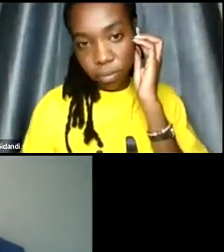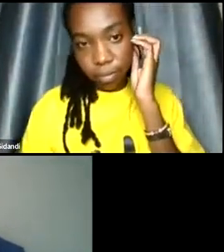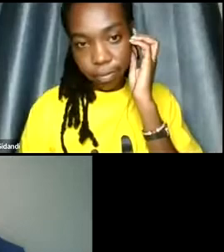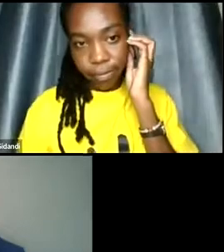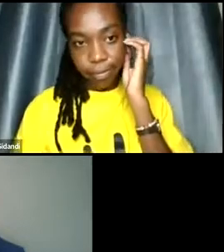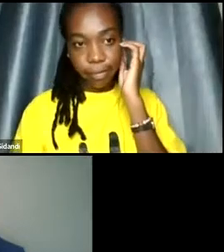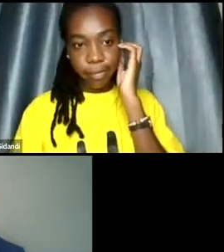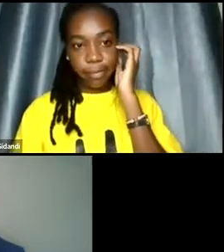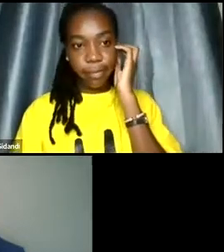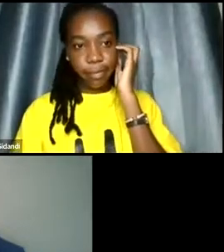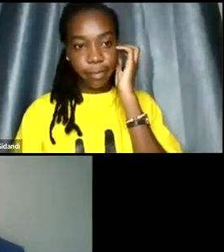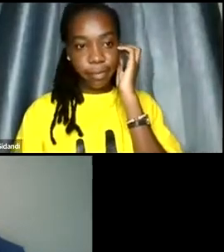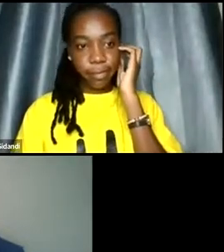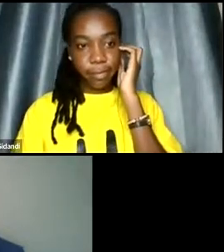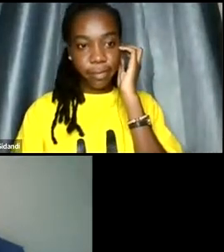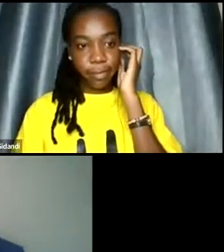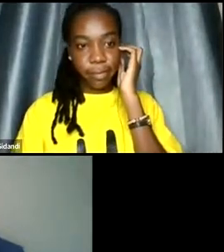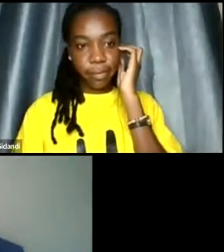succession planning?